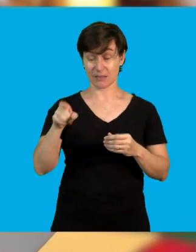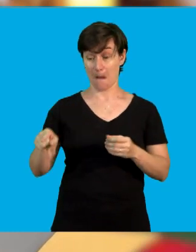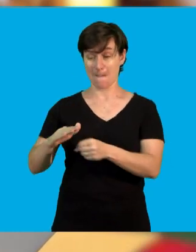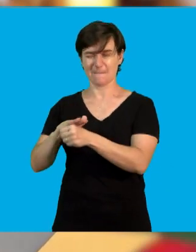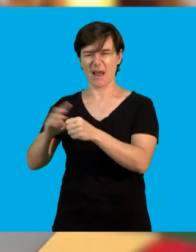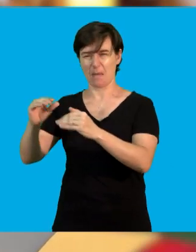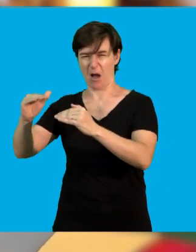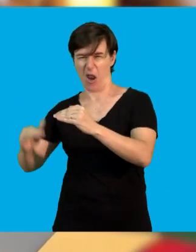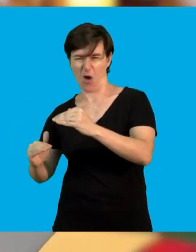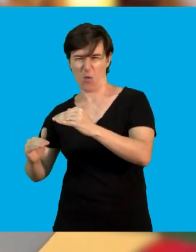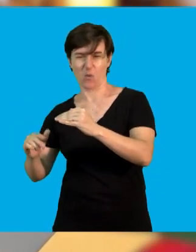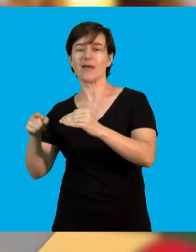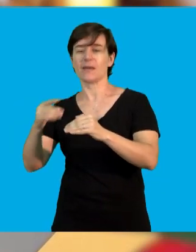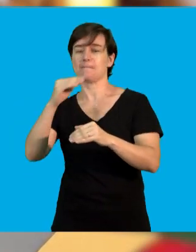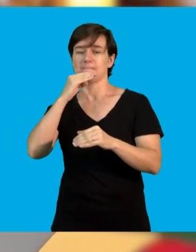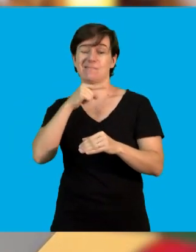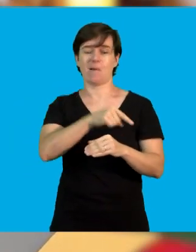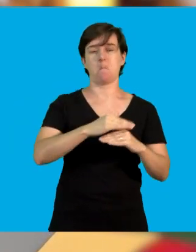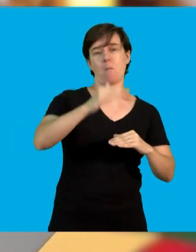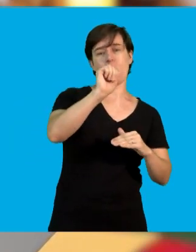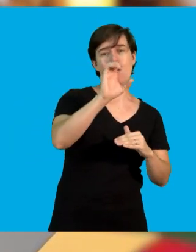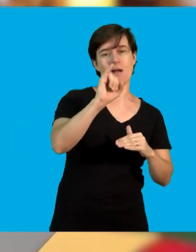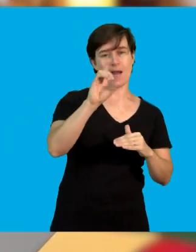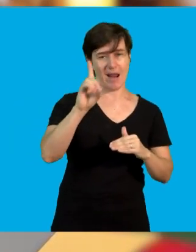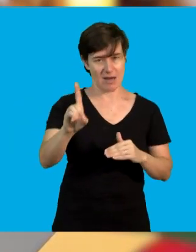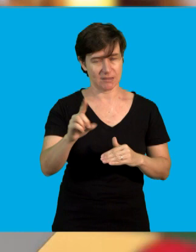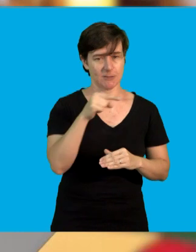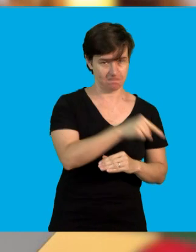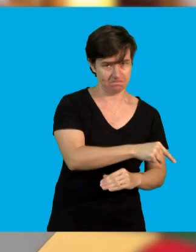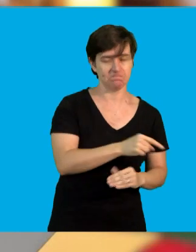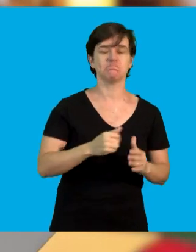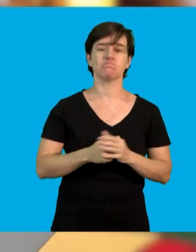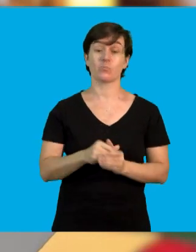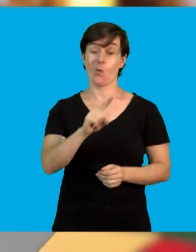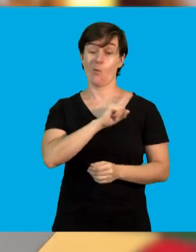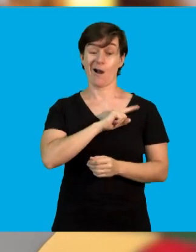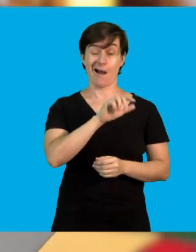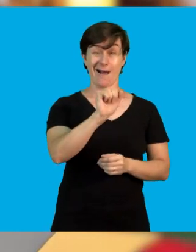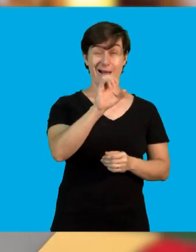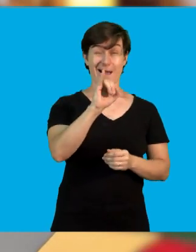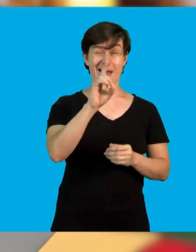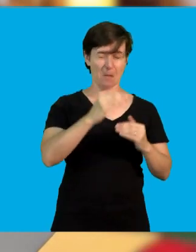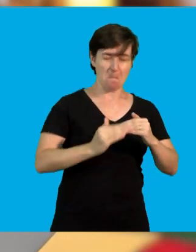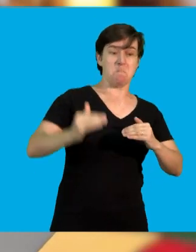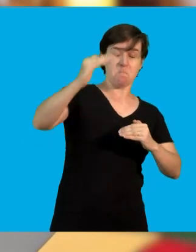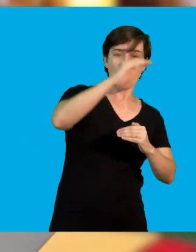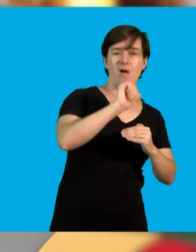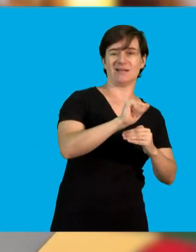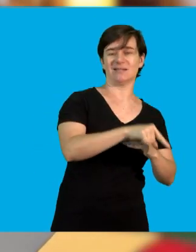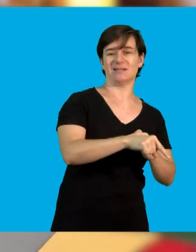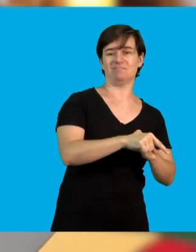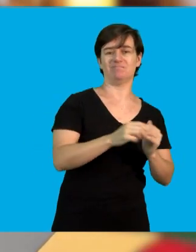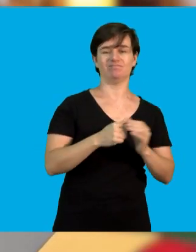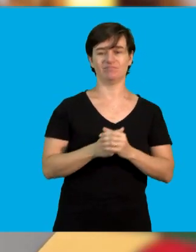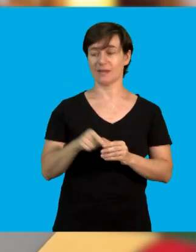the strength of either the acid or the base. In that particular case, the product will be more acidic because the acid had a pH that